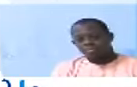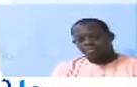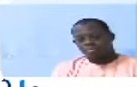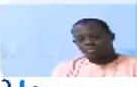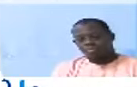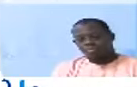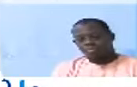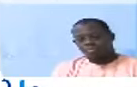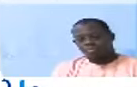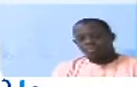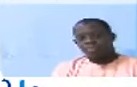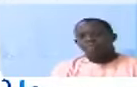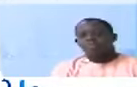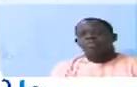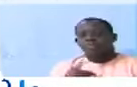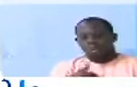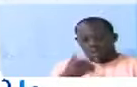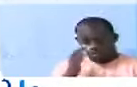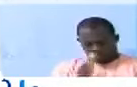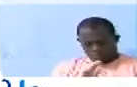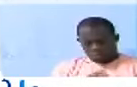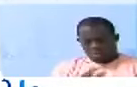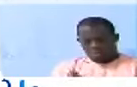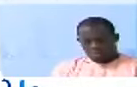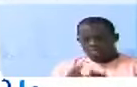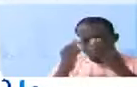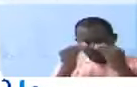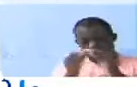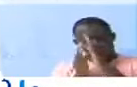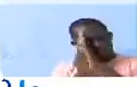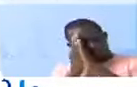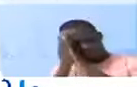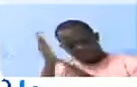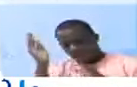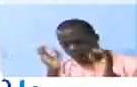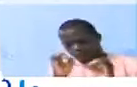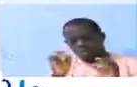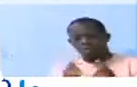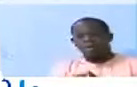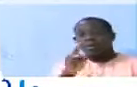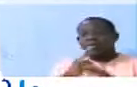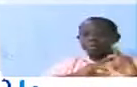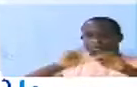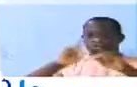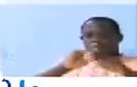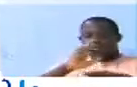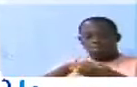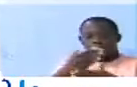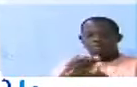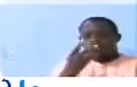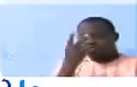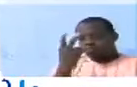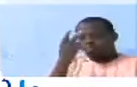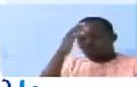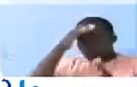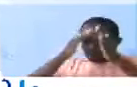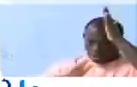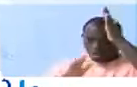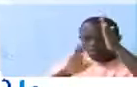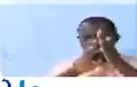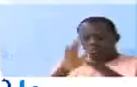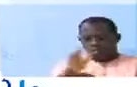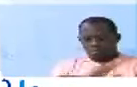now. I was not sleeping, but this discussion was between two soldiers who were guarding us